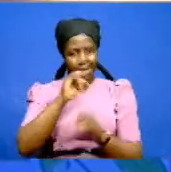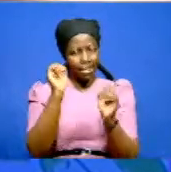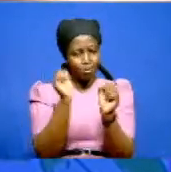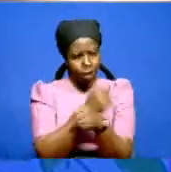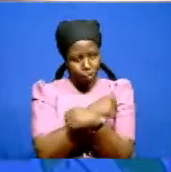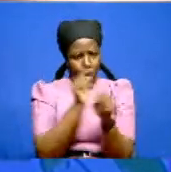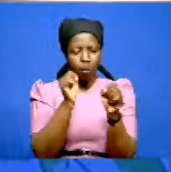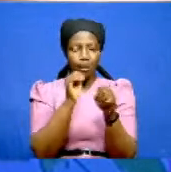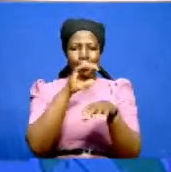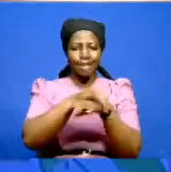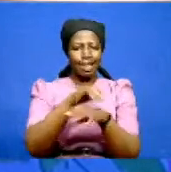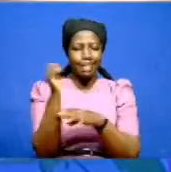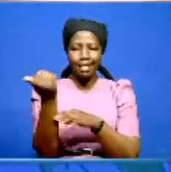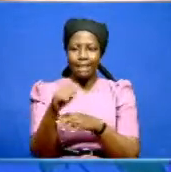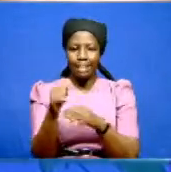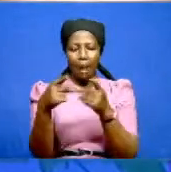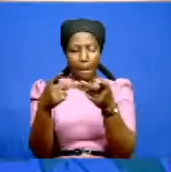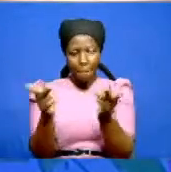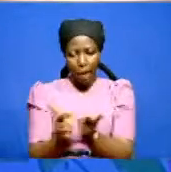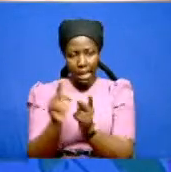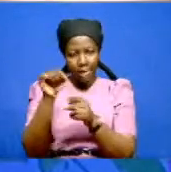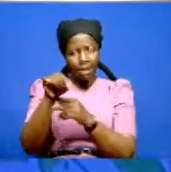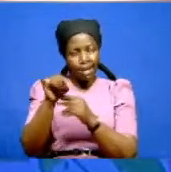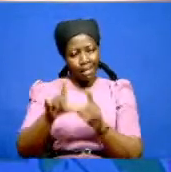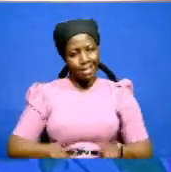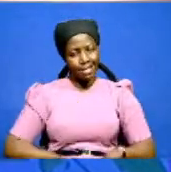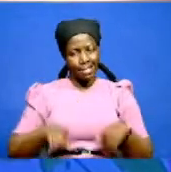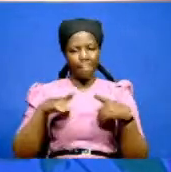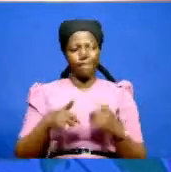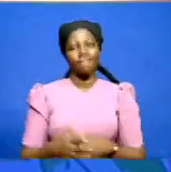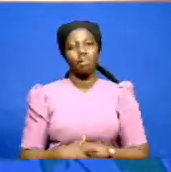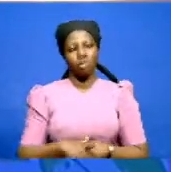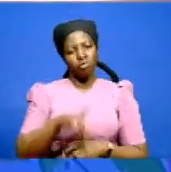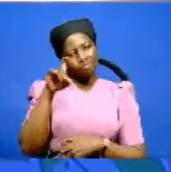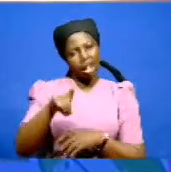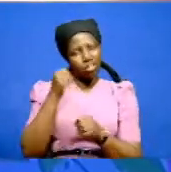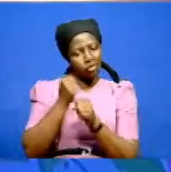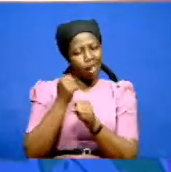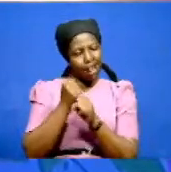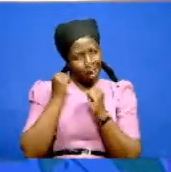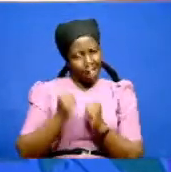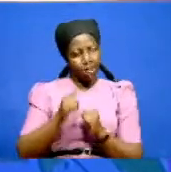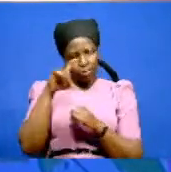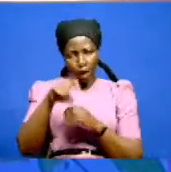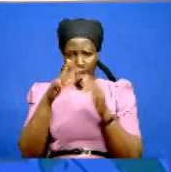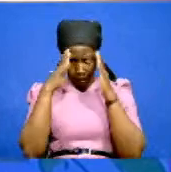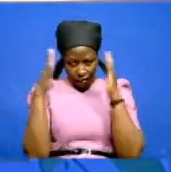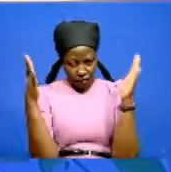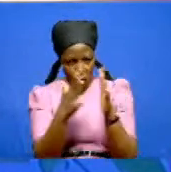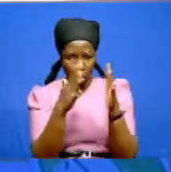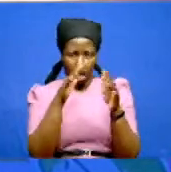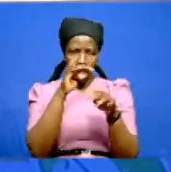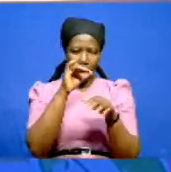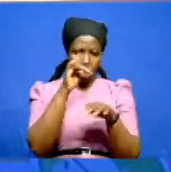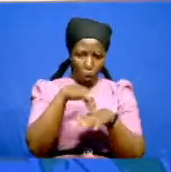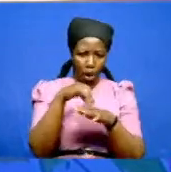life unless you work hard, unless you focus on what you're doing,